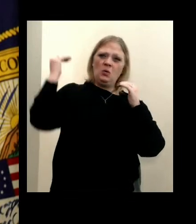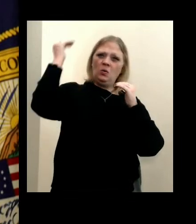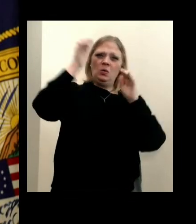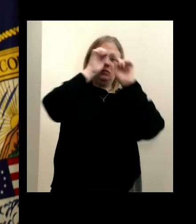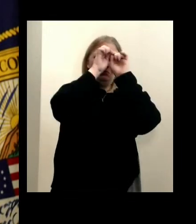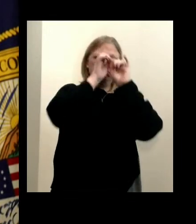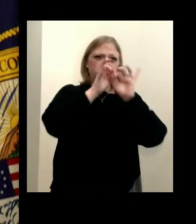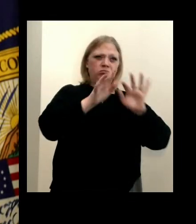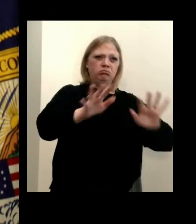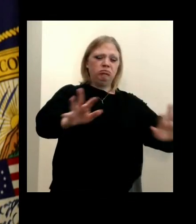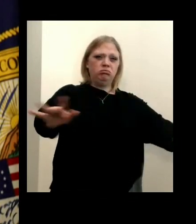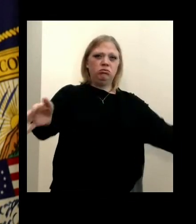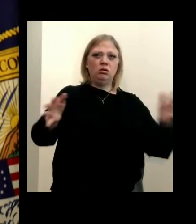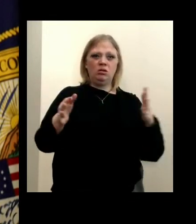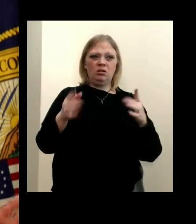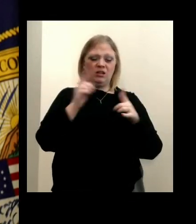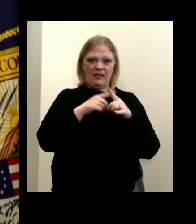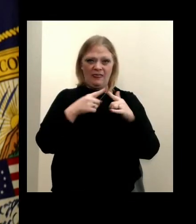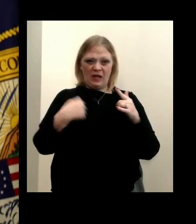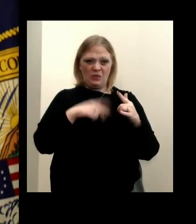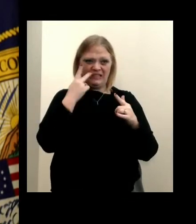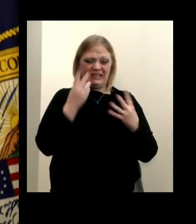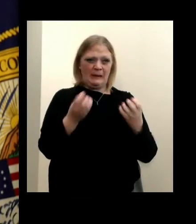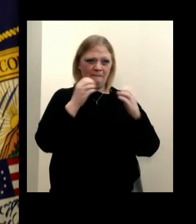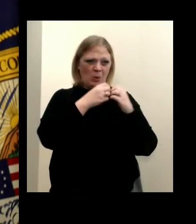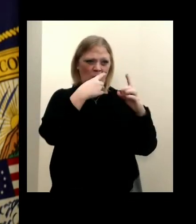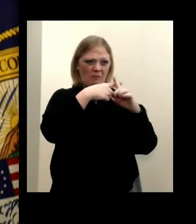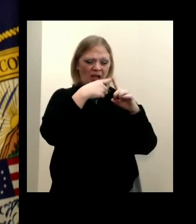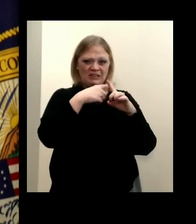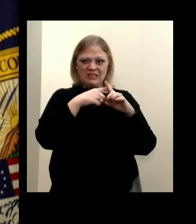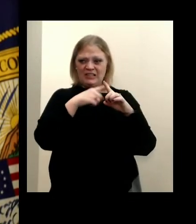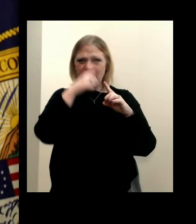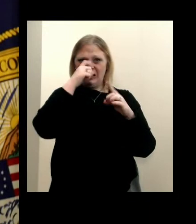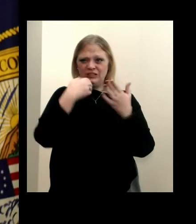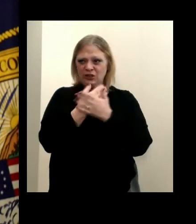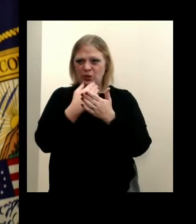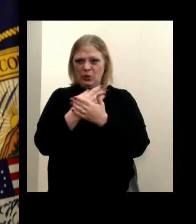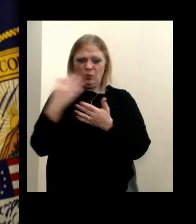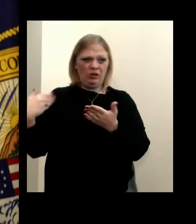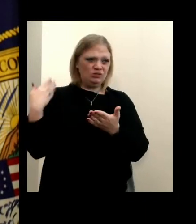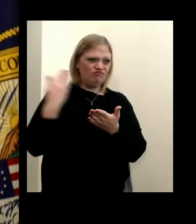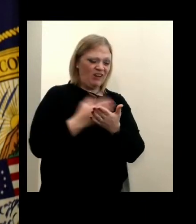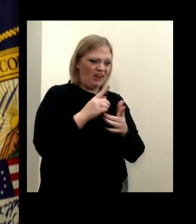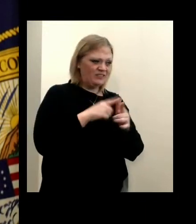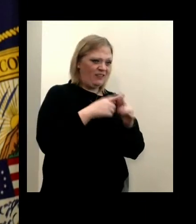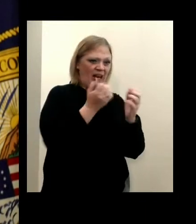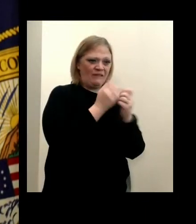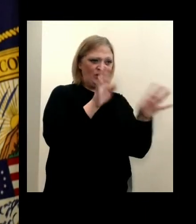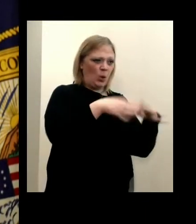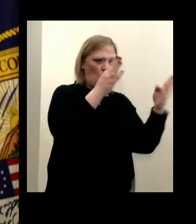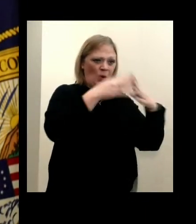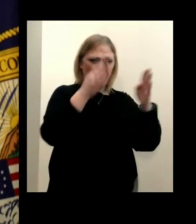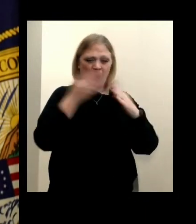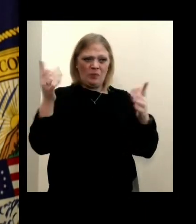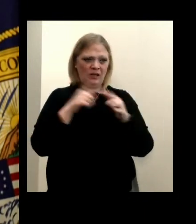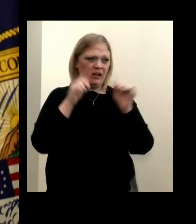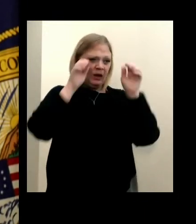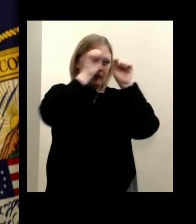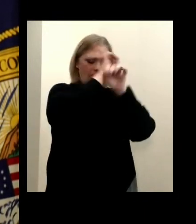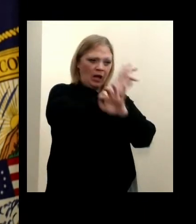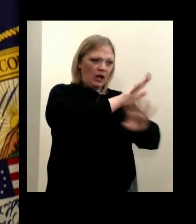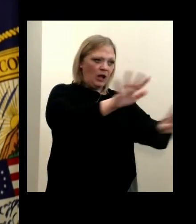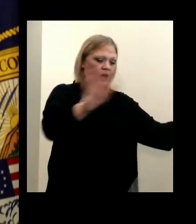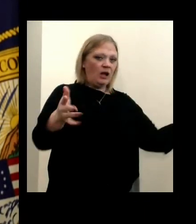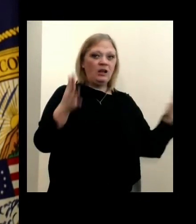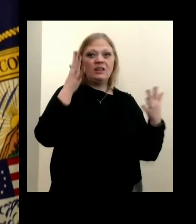lots of cases associated with the variant and we have everything opened again, what that means. That's why it's important and incumbent upon everybody to still wear a